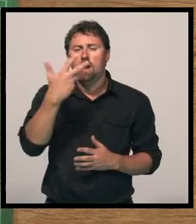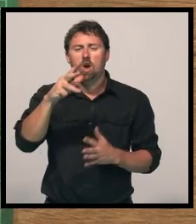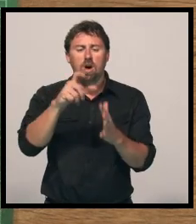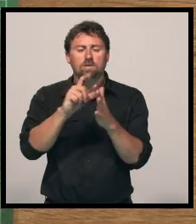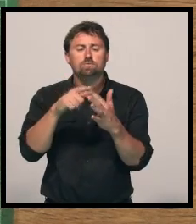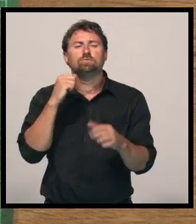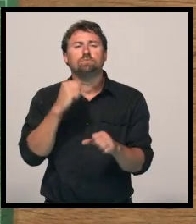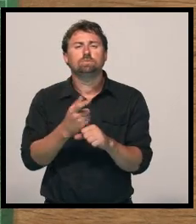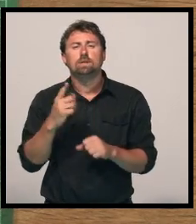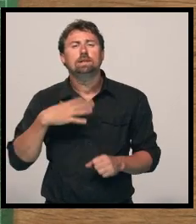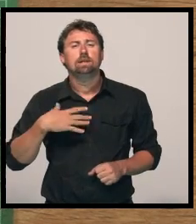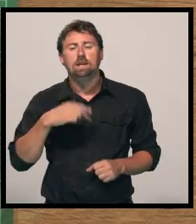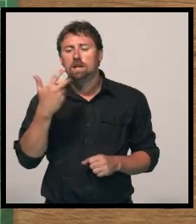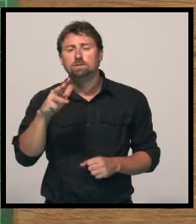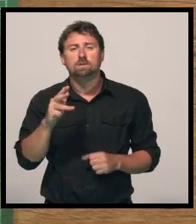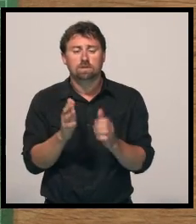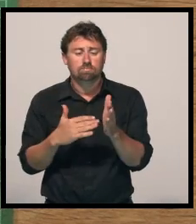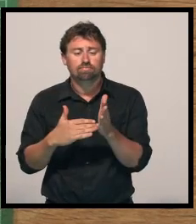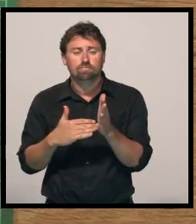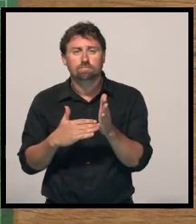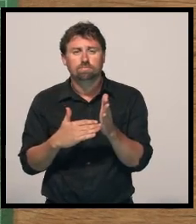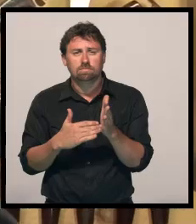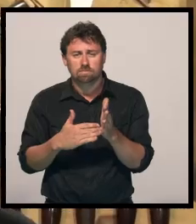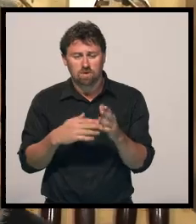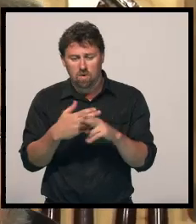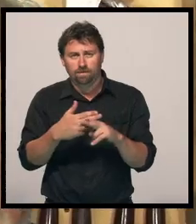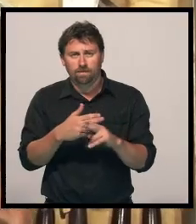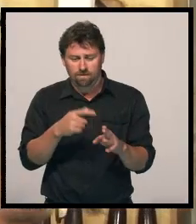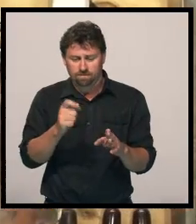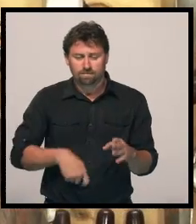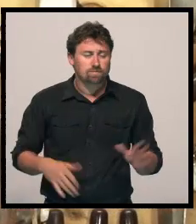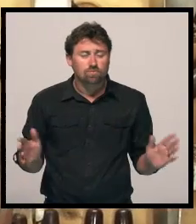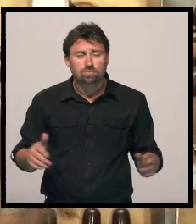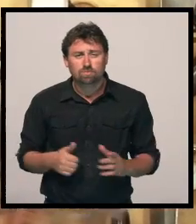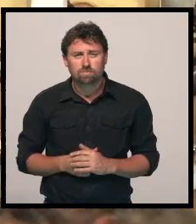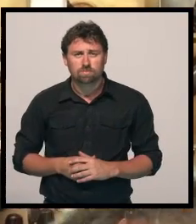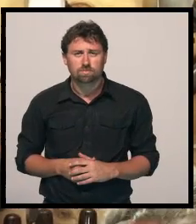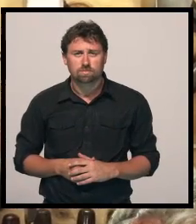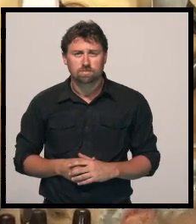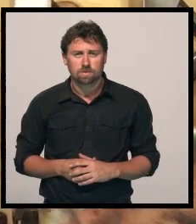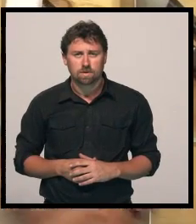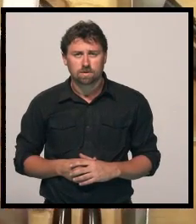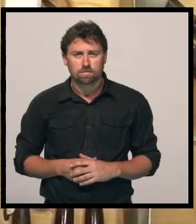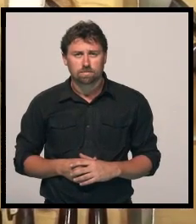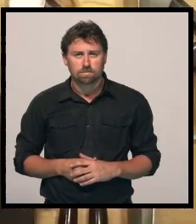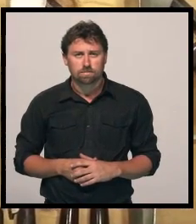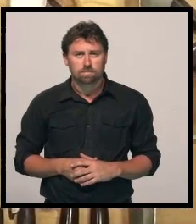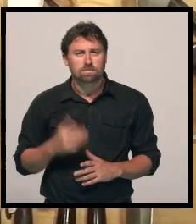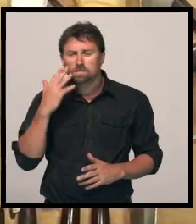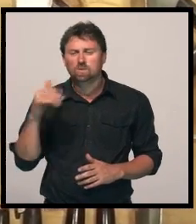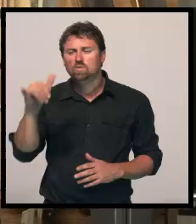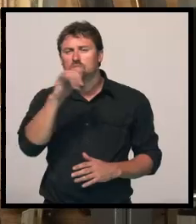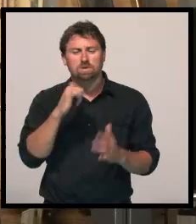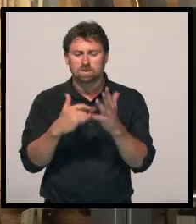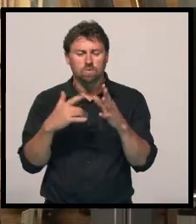cuts, just make a knife mark along there and cut it with a saw. Now it's important whichever saw you use,